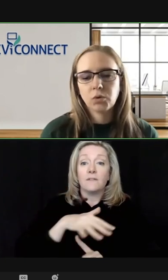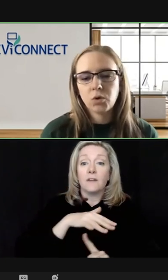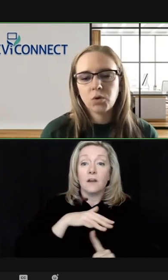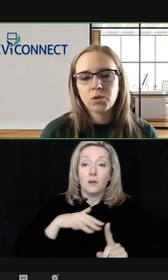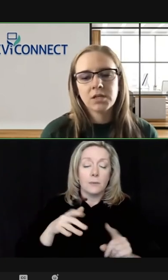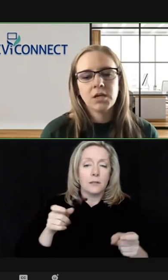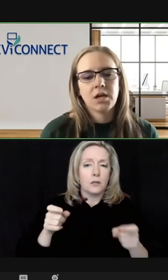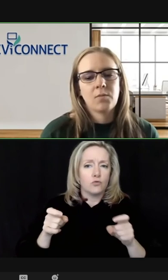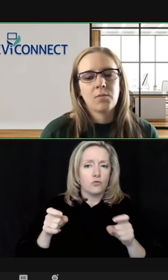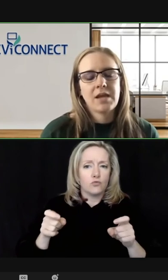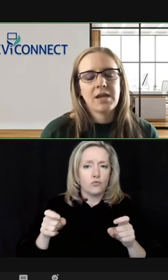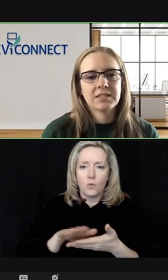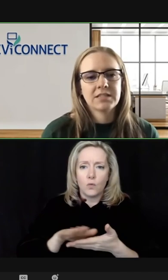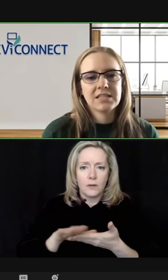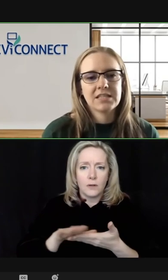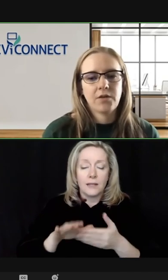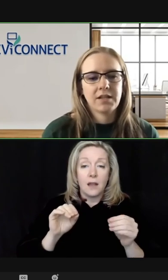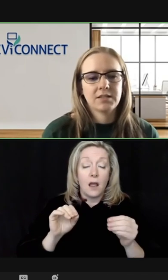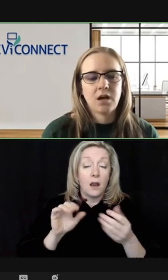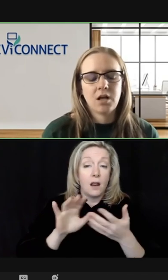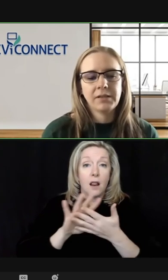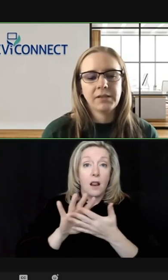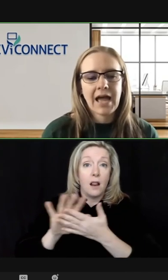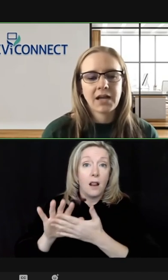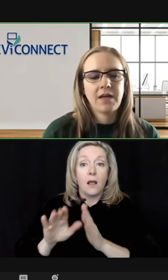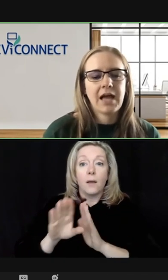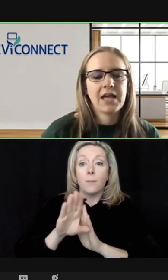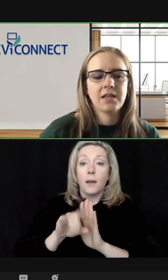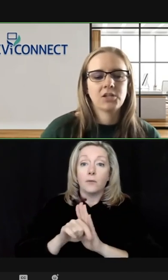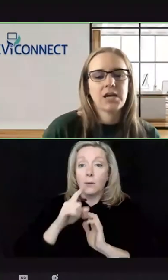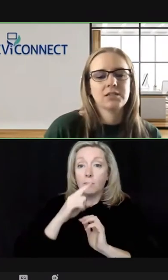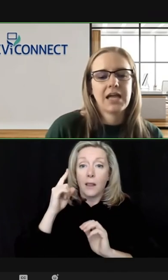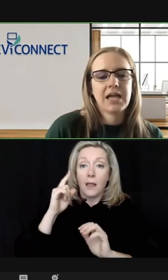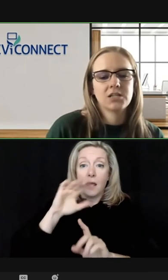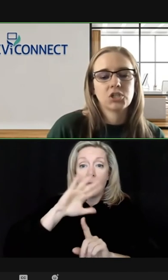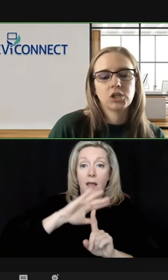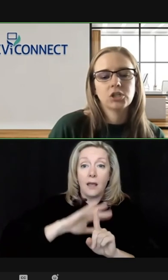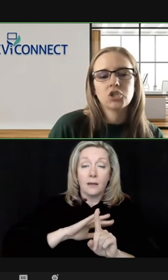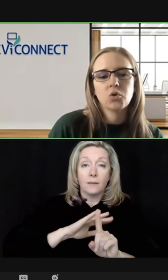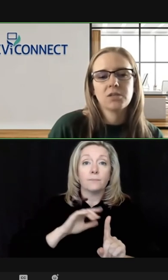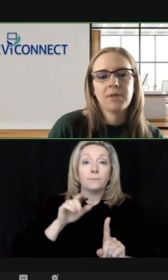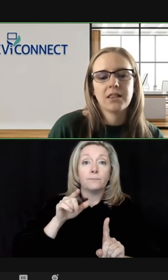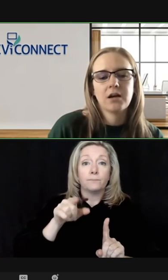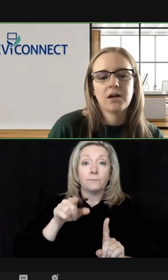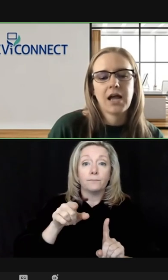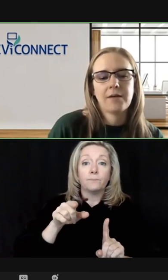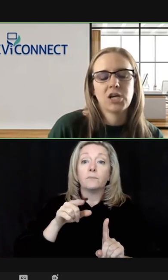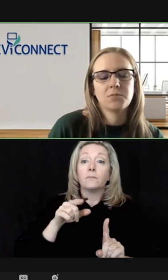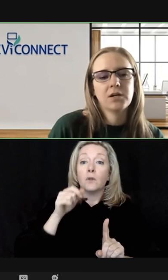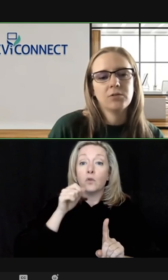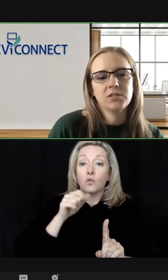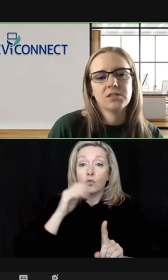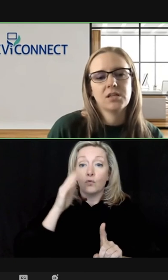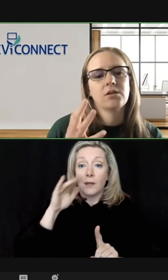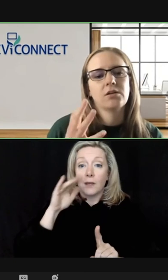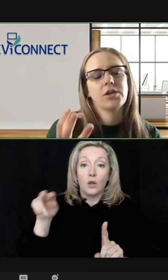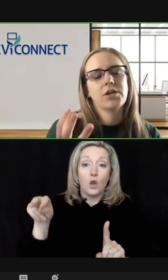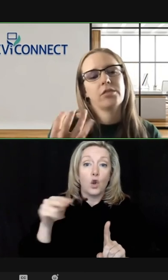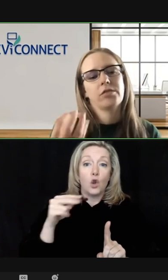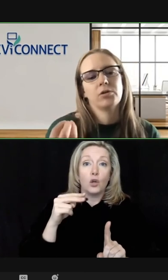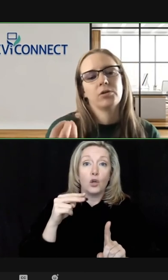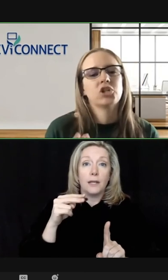very controlled. You can see in the background that it's all black. The child's head is turned toward the Mylar object, but it almost